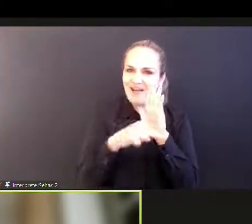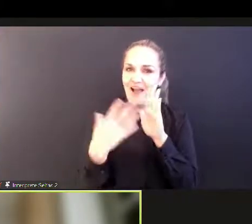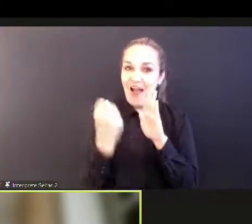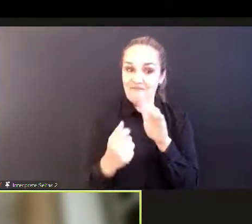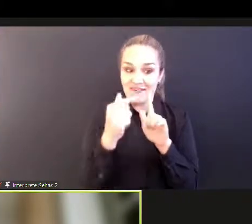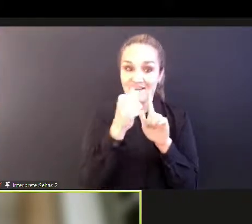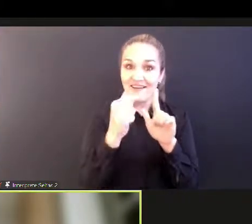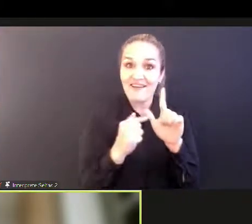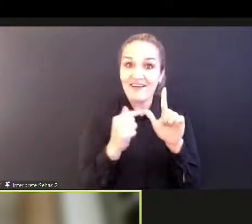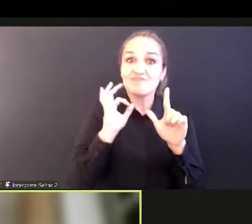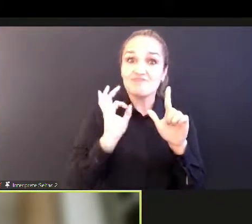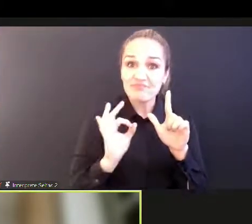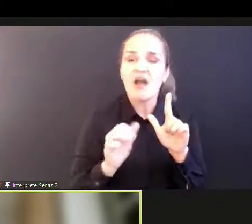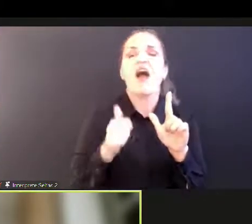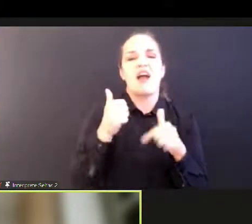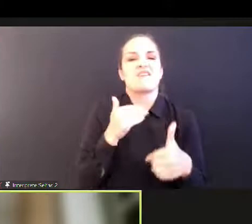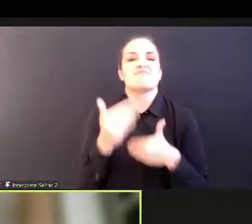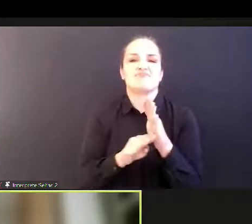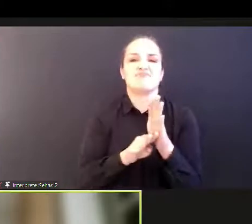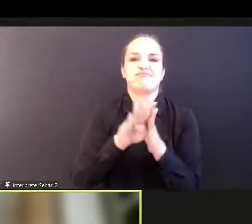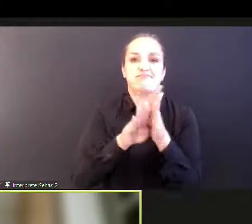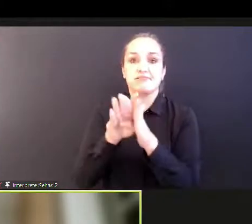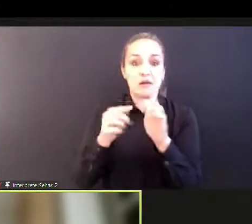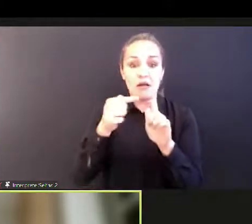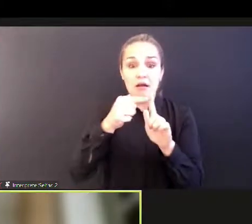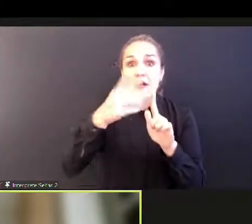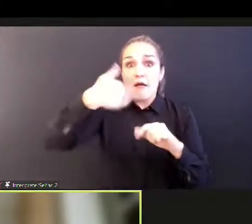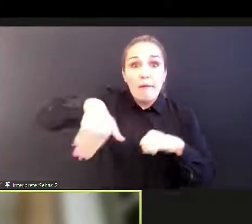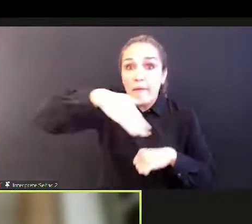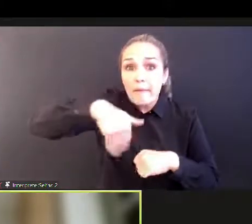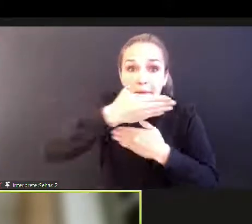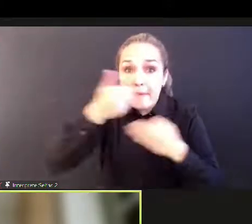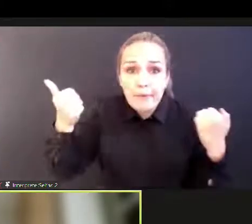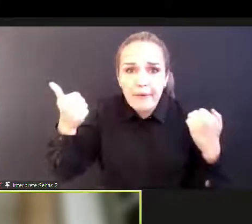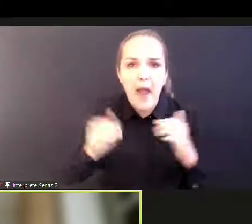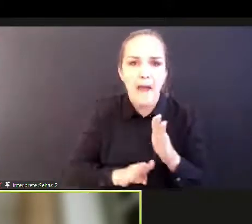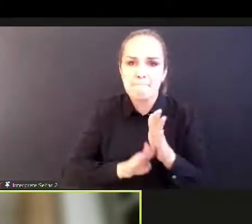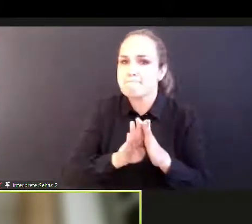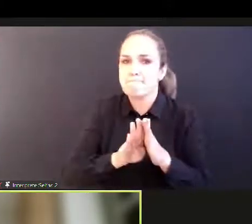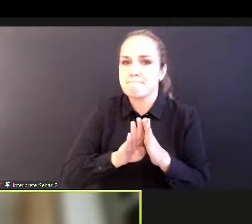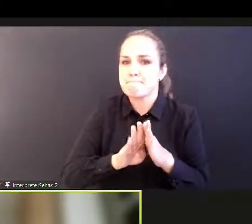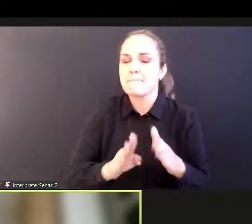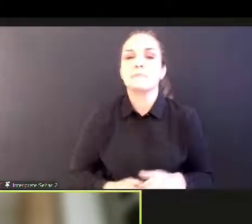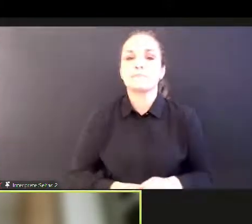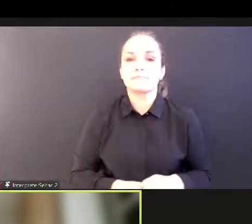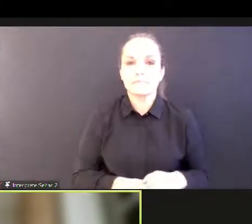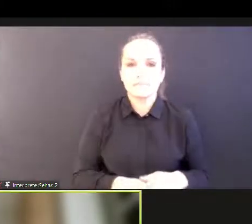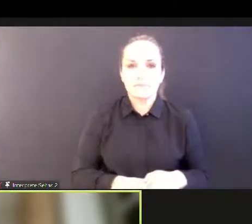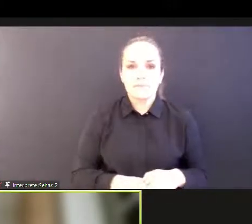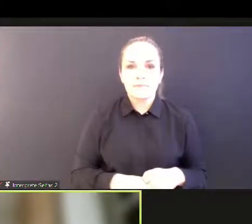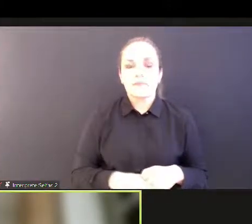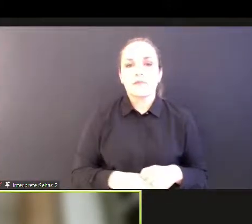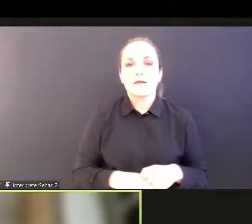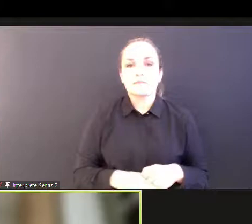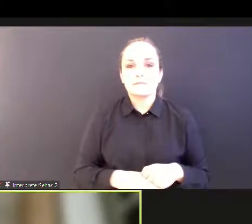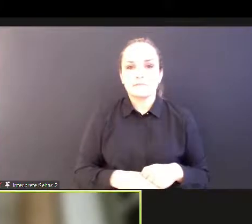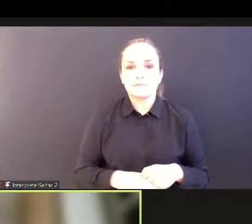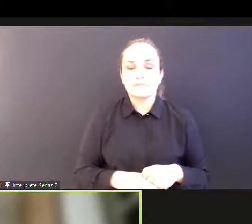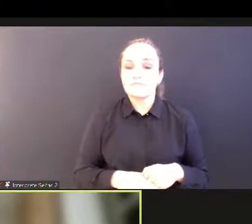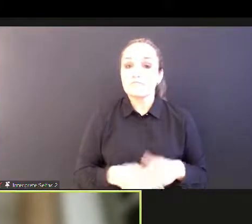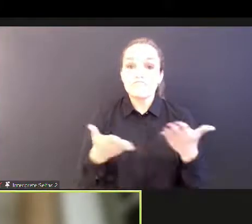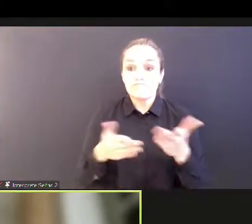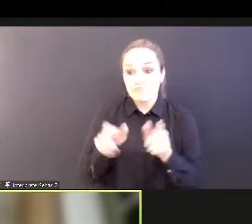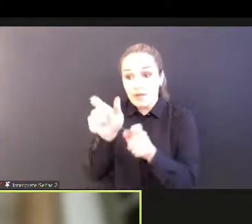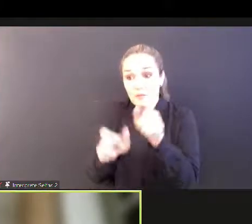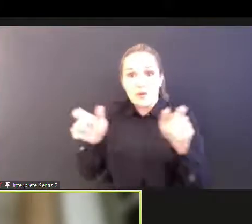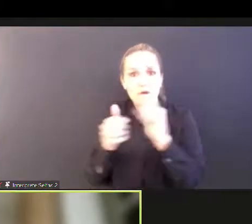cannot really enter into this area. So if we take the human capital part, so some countries are basically leveraging